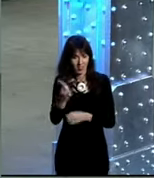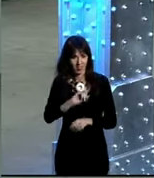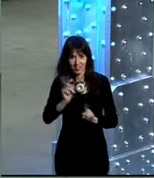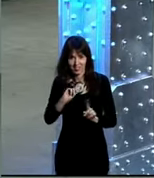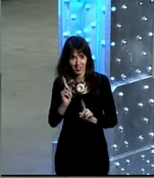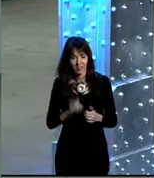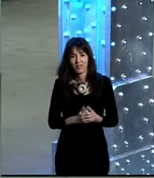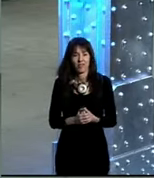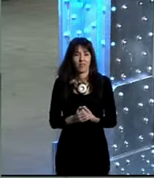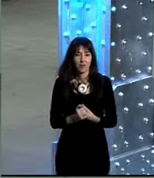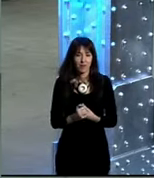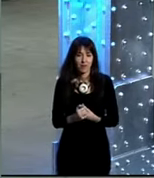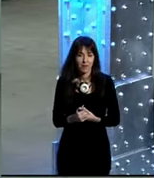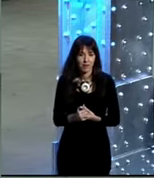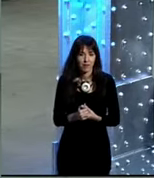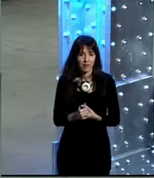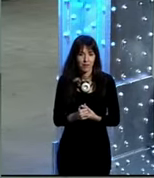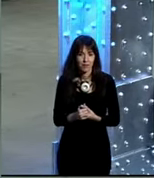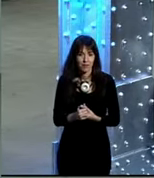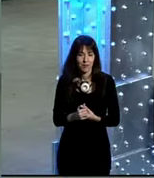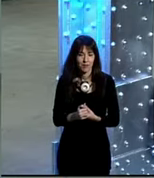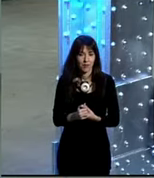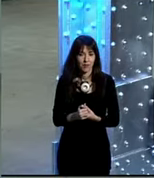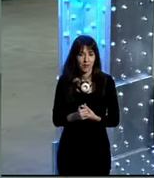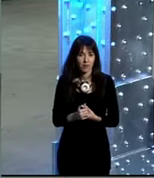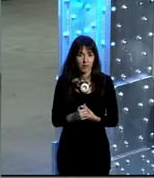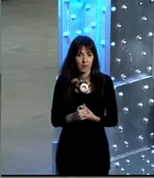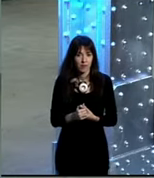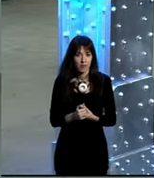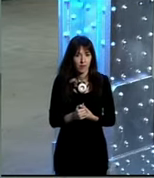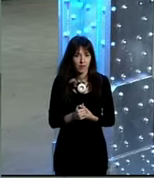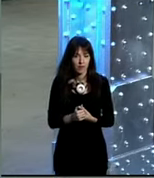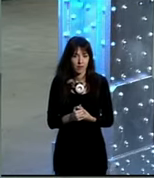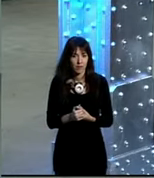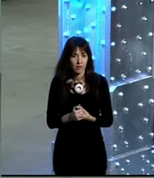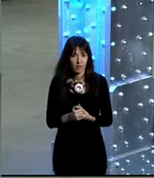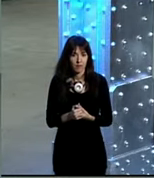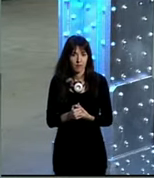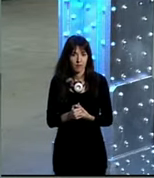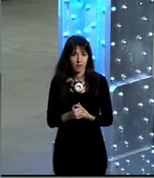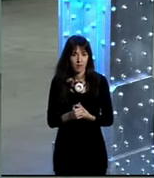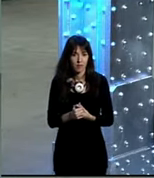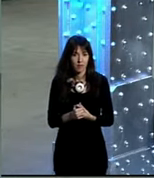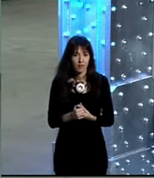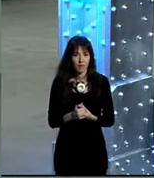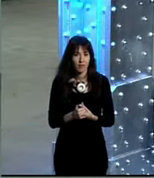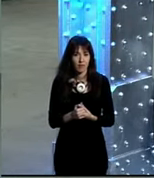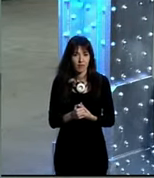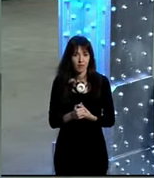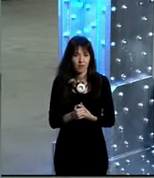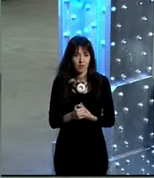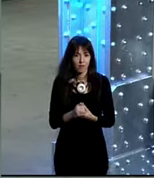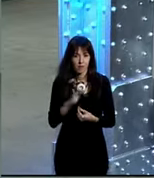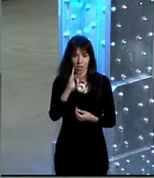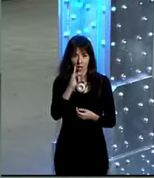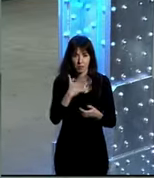Made it. Now, at times it's possible to be almost overwhelmed with all the choices we have. Do we want to create a